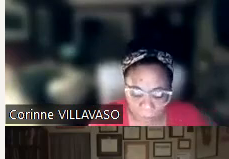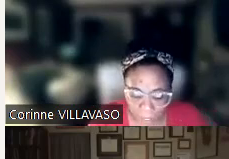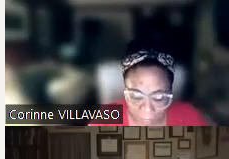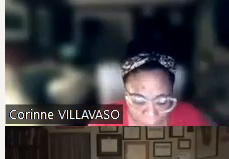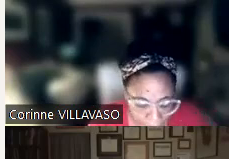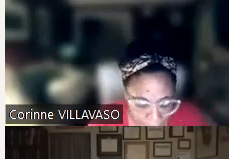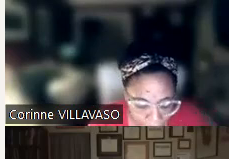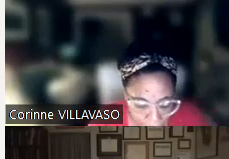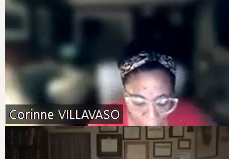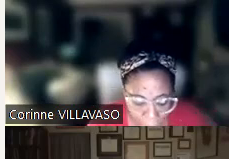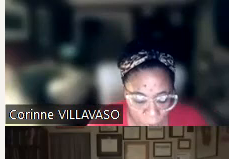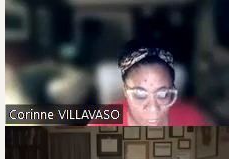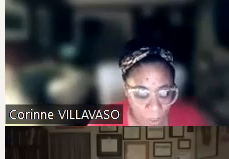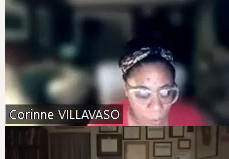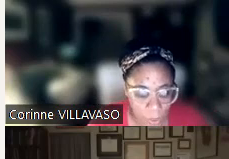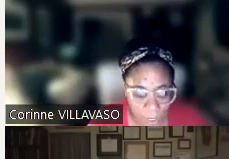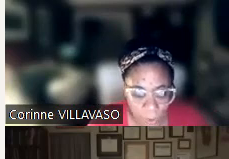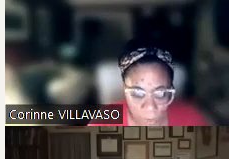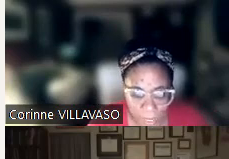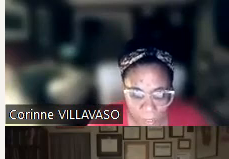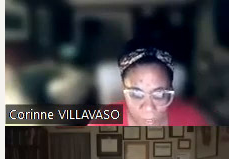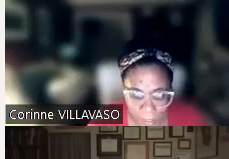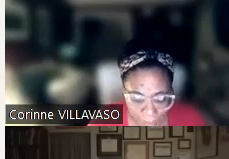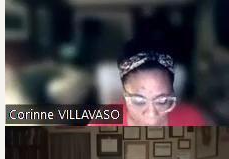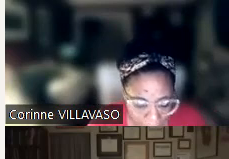6:37 p.m., April 6,